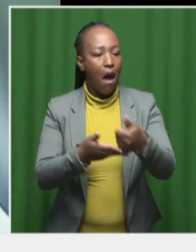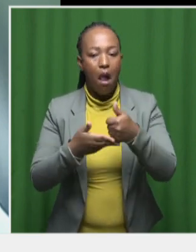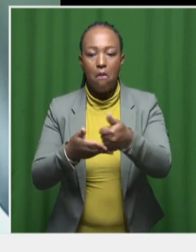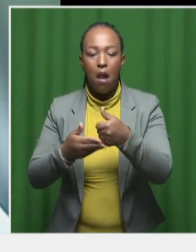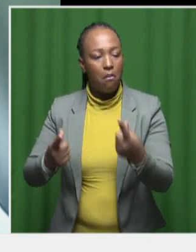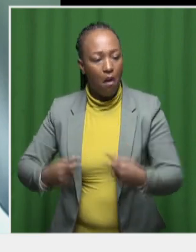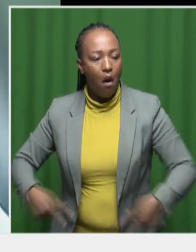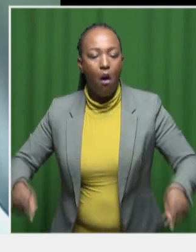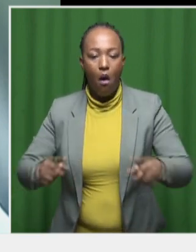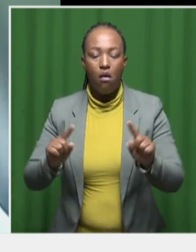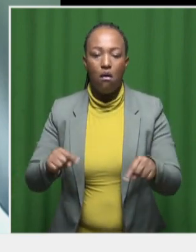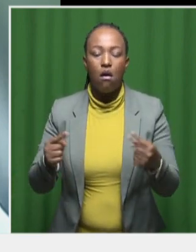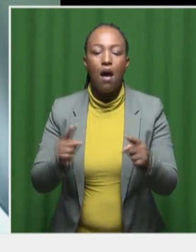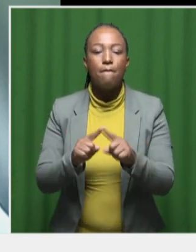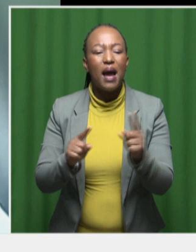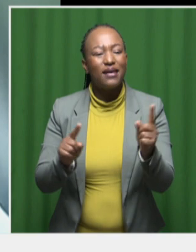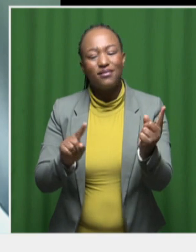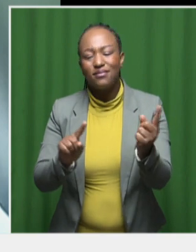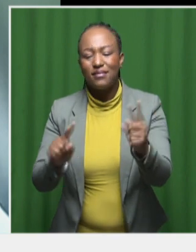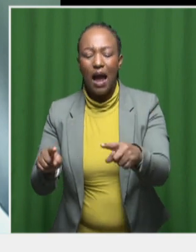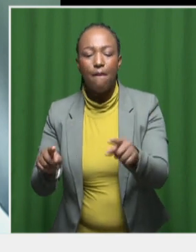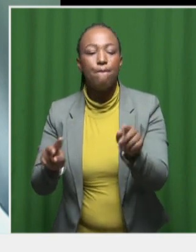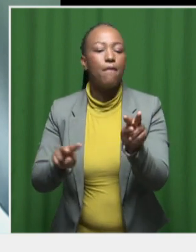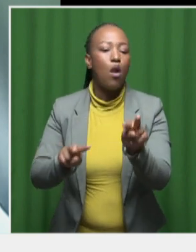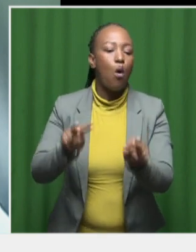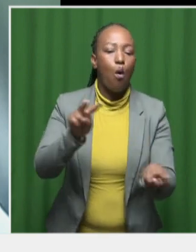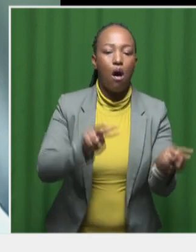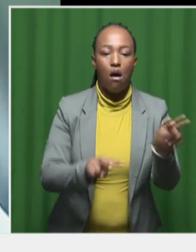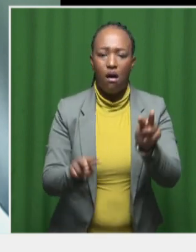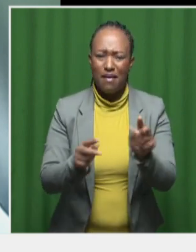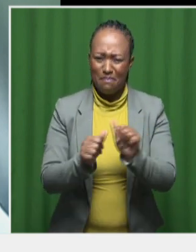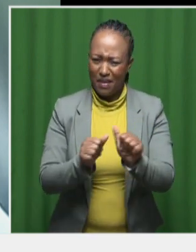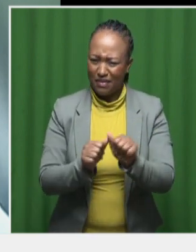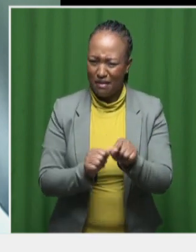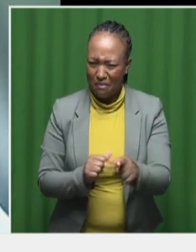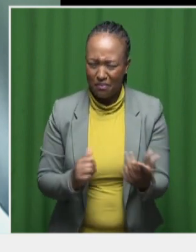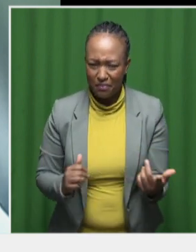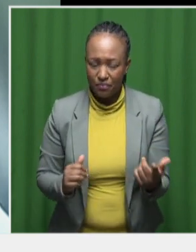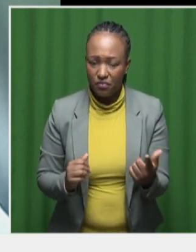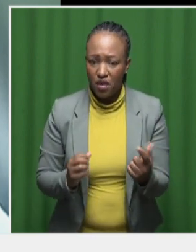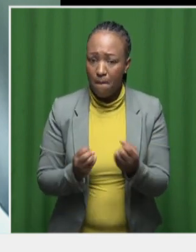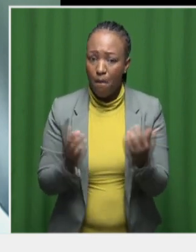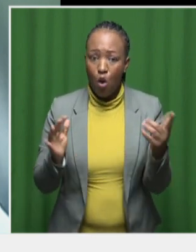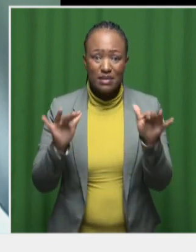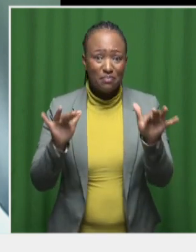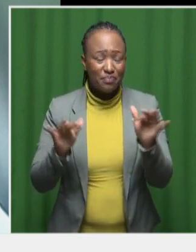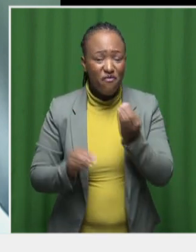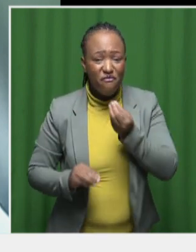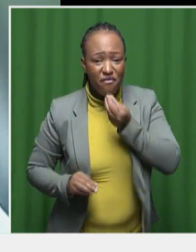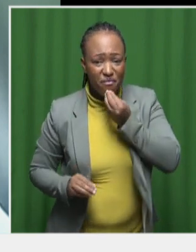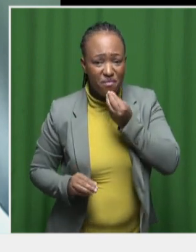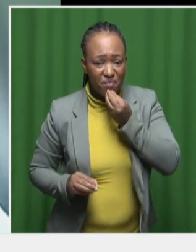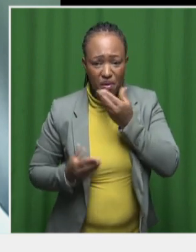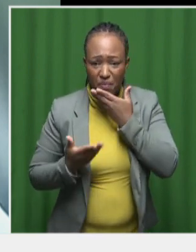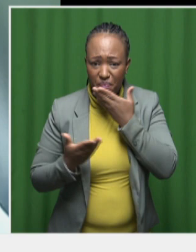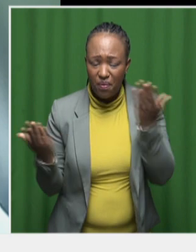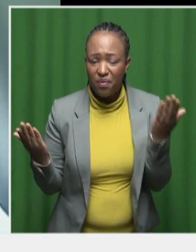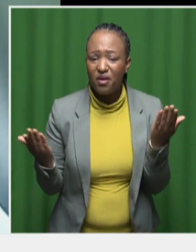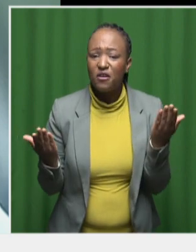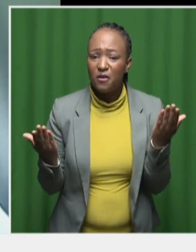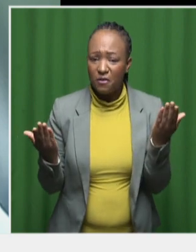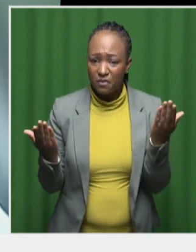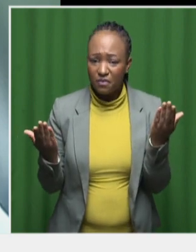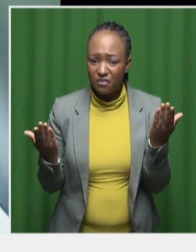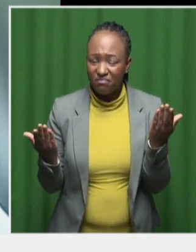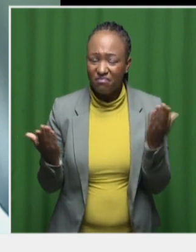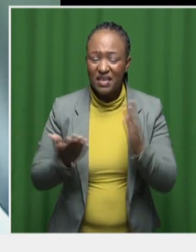just having a look, like he's sending some stuff, because most of the people don't even have food. I mean, those are living with relatives.